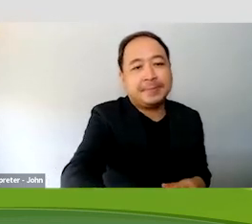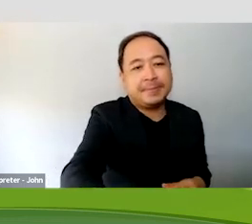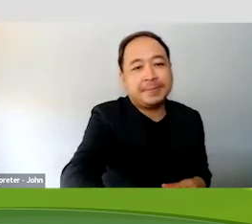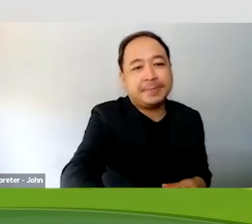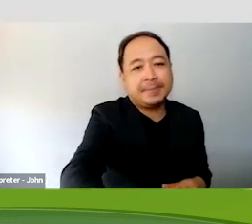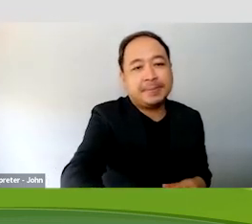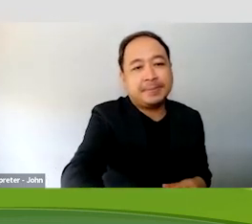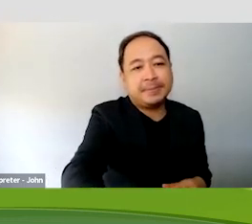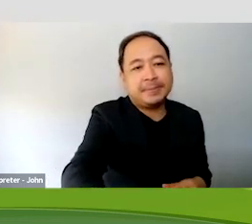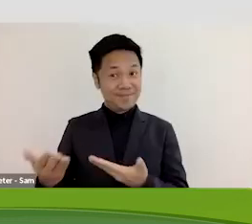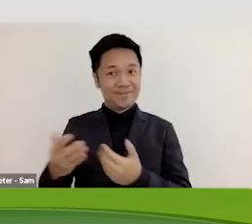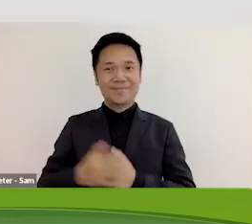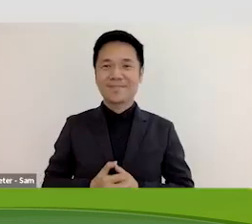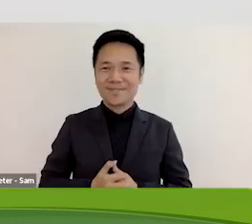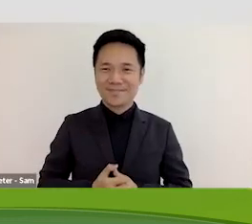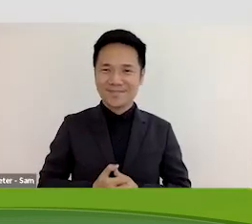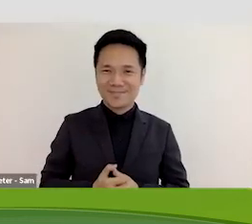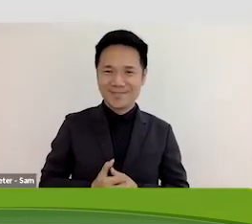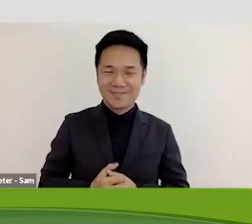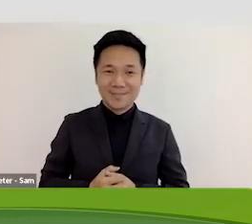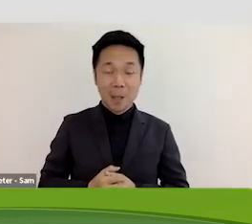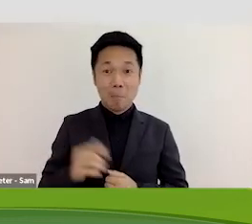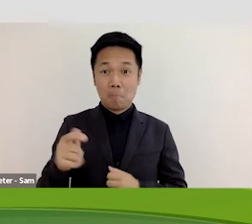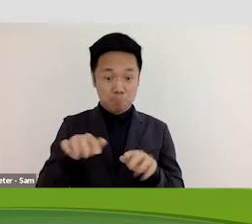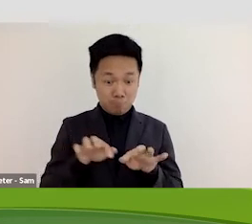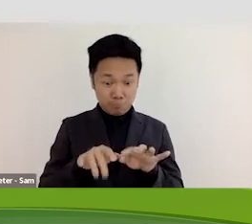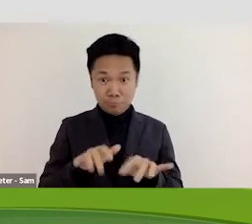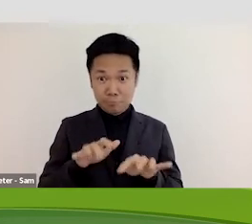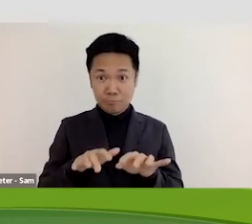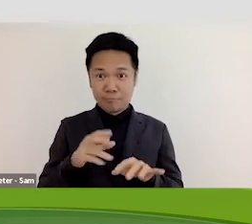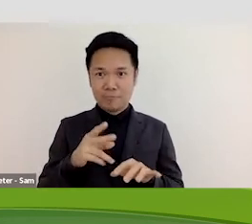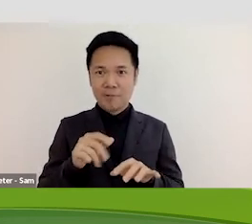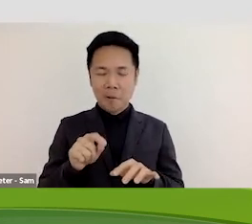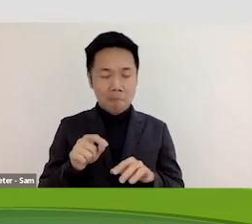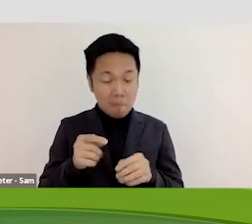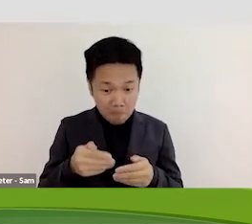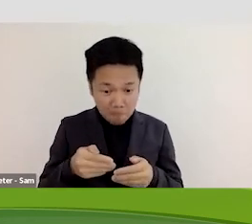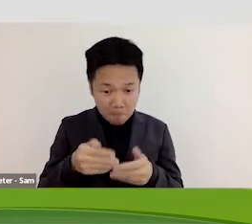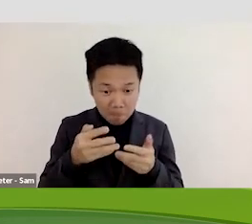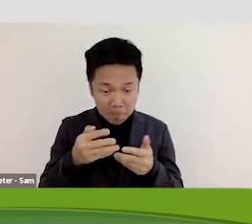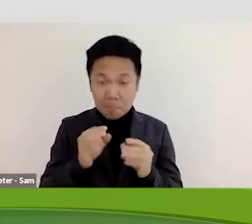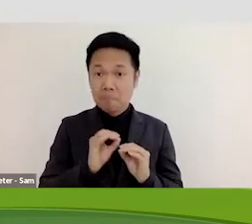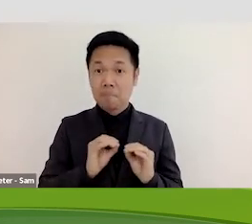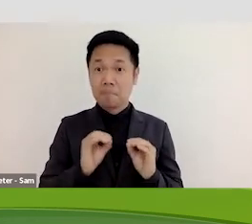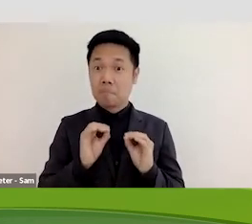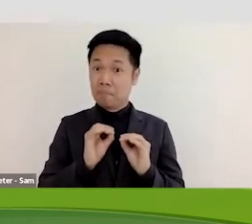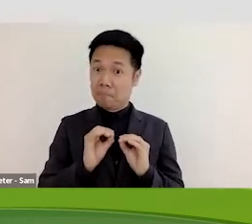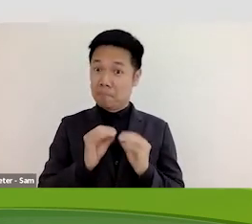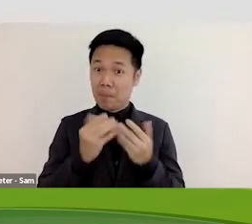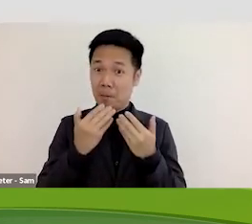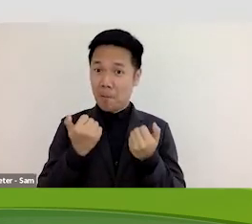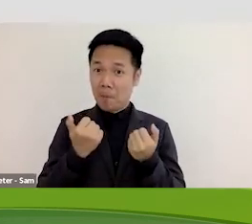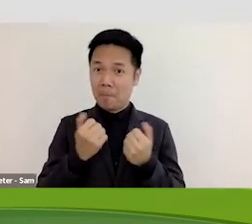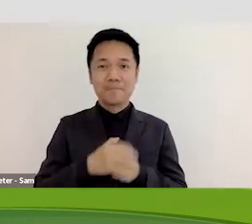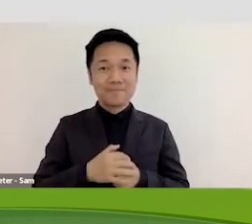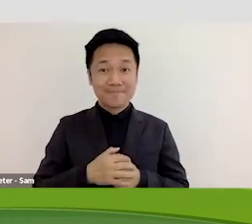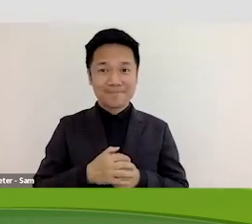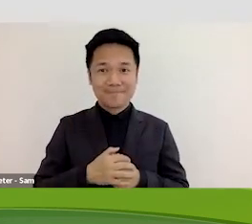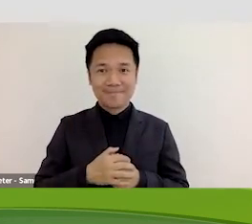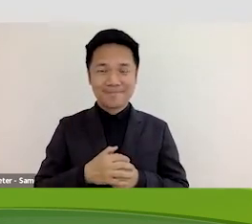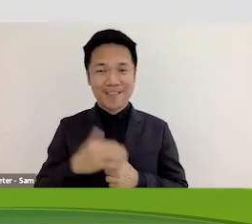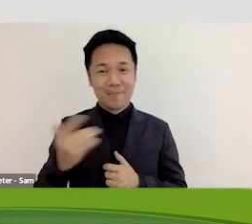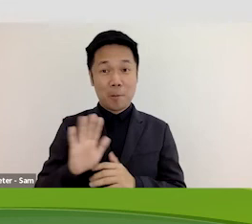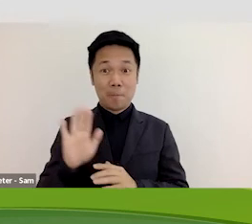So it seems from the chat that at the moment we don't have any other colleagues who wish to